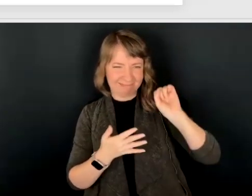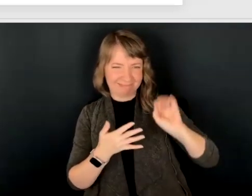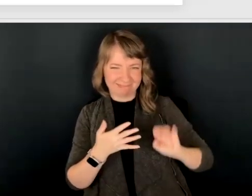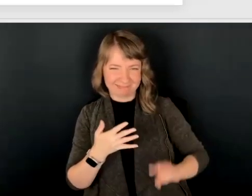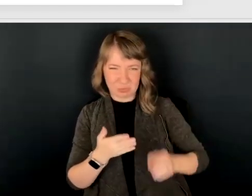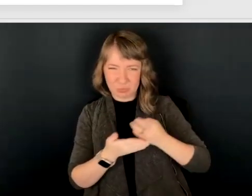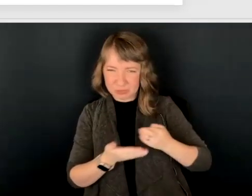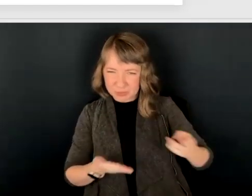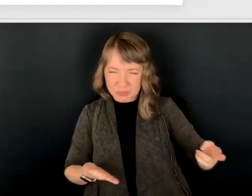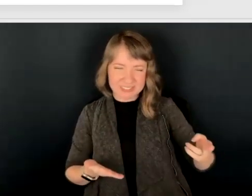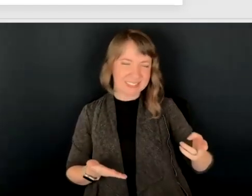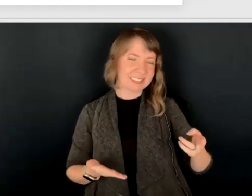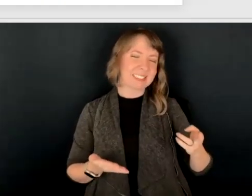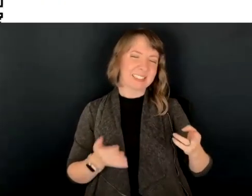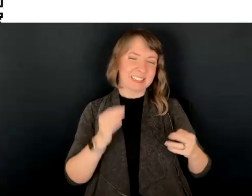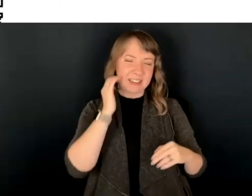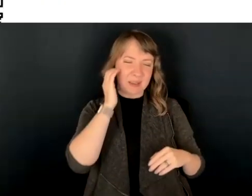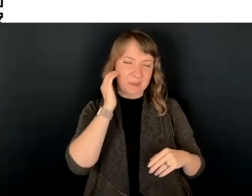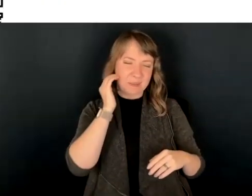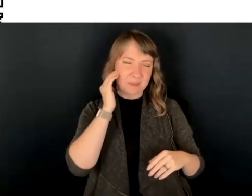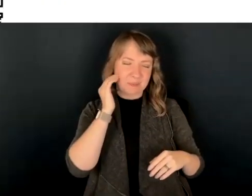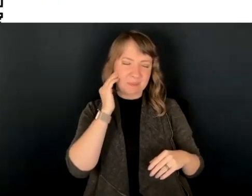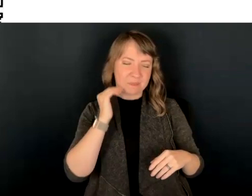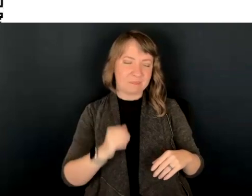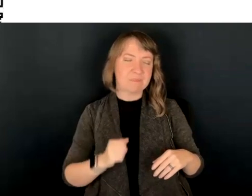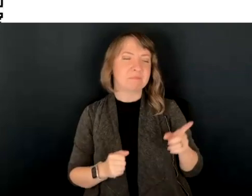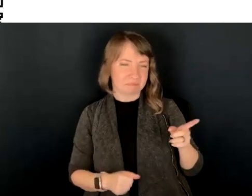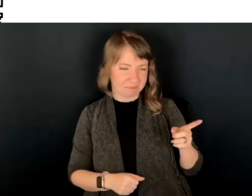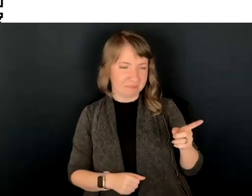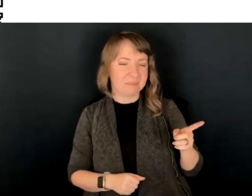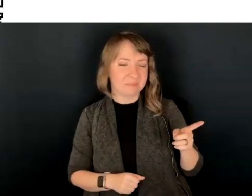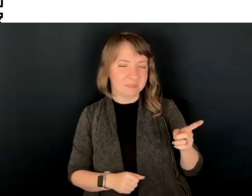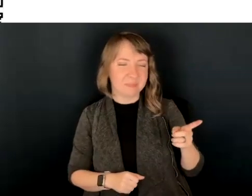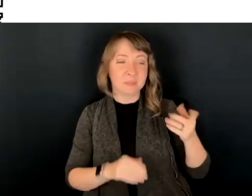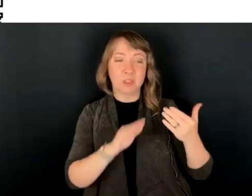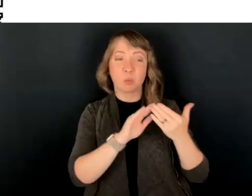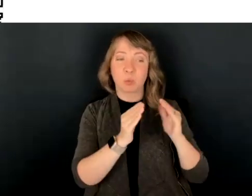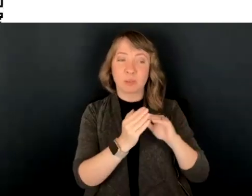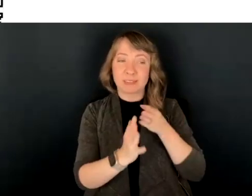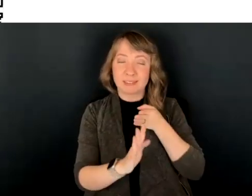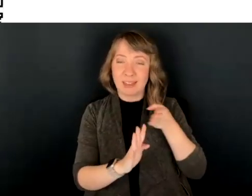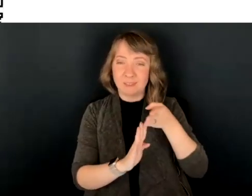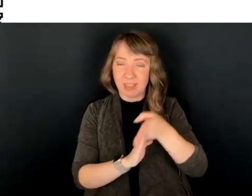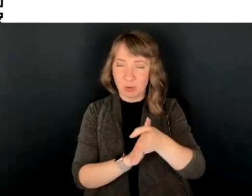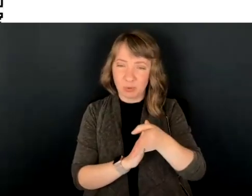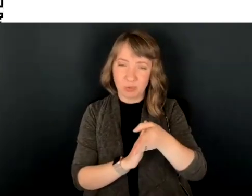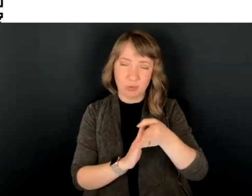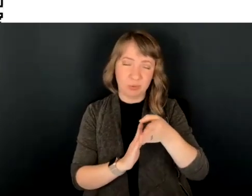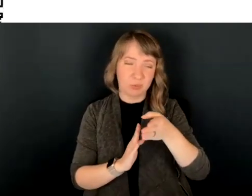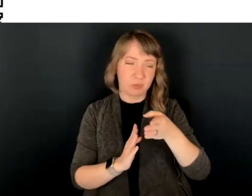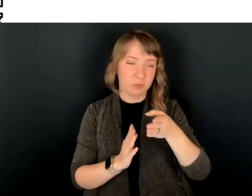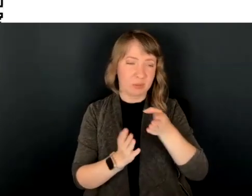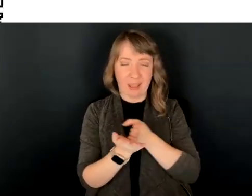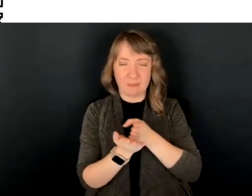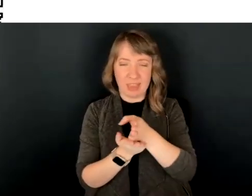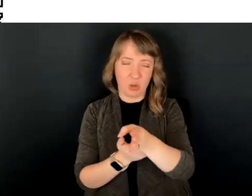resources. We do have our Community Navigator initiative, again, for folks that are interested